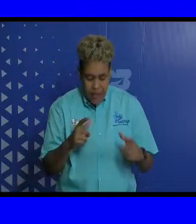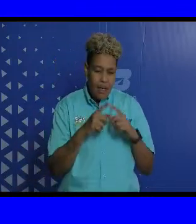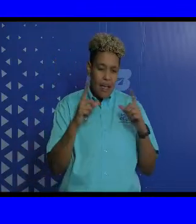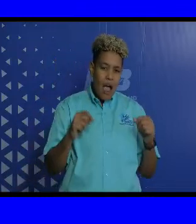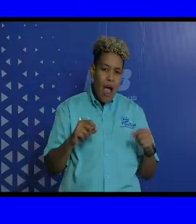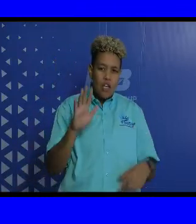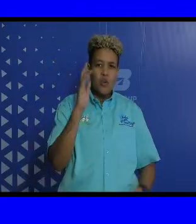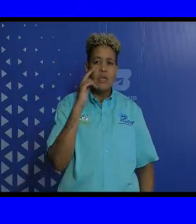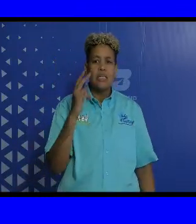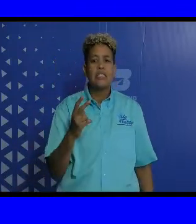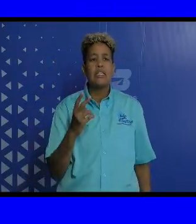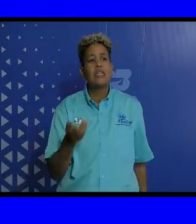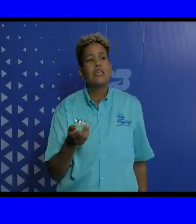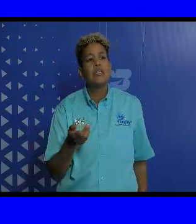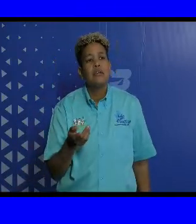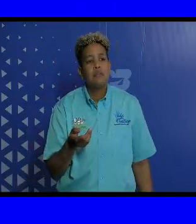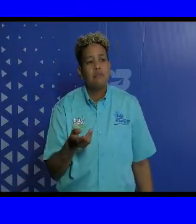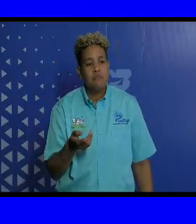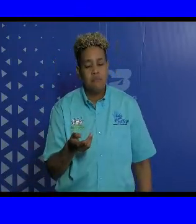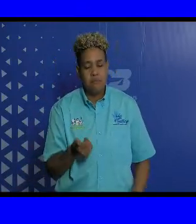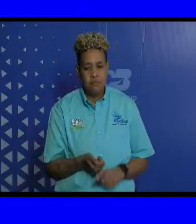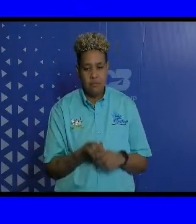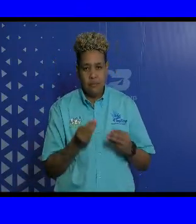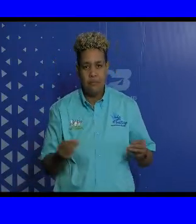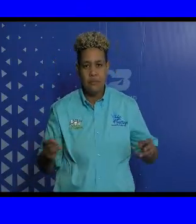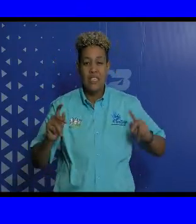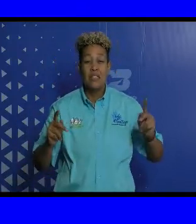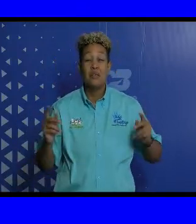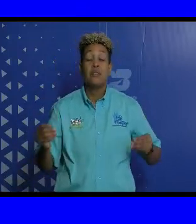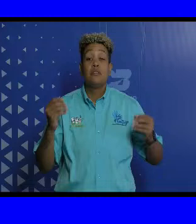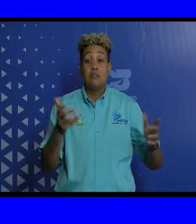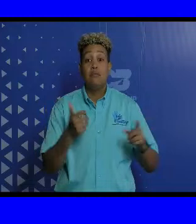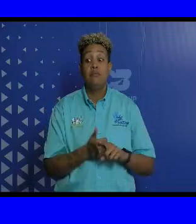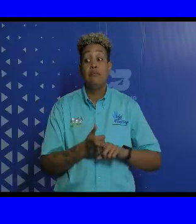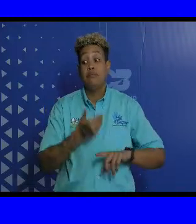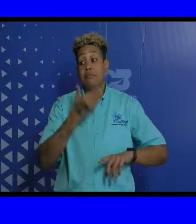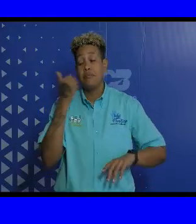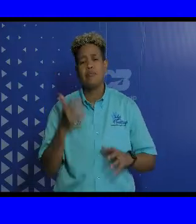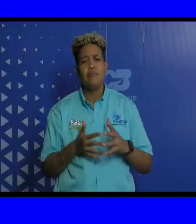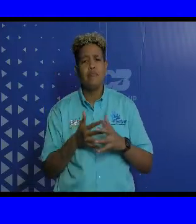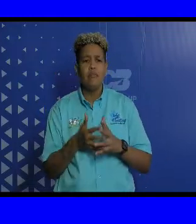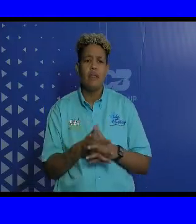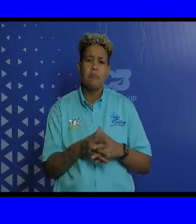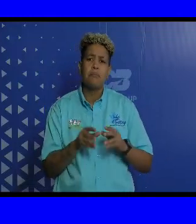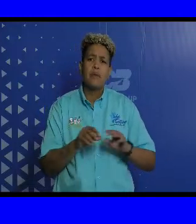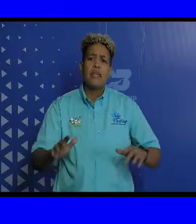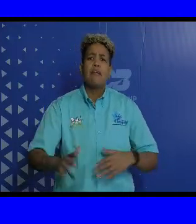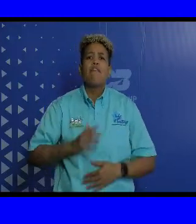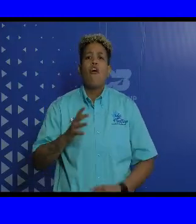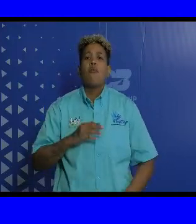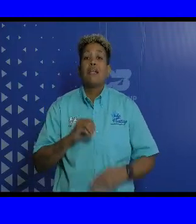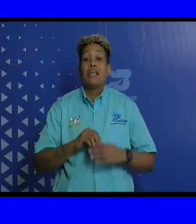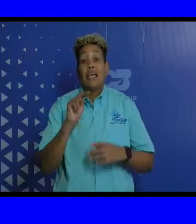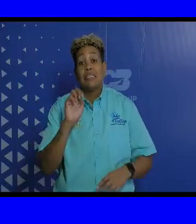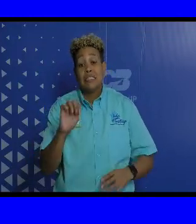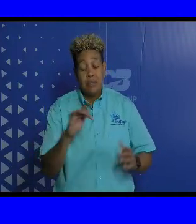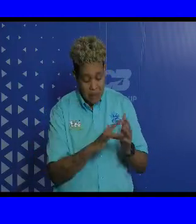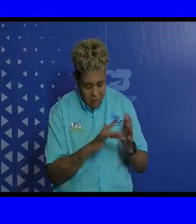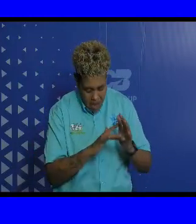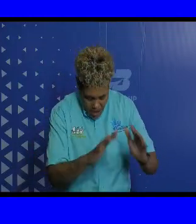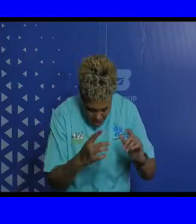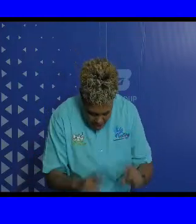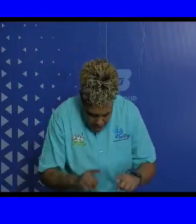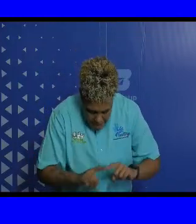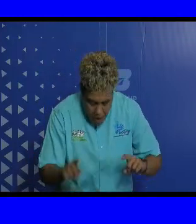cards, you'll see material that people. So it's been embedded formally inside of NCB, the bank,